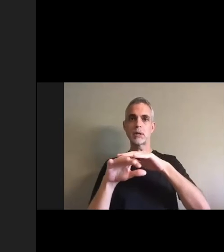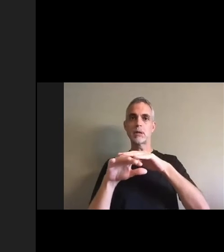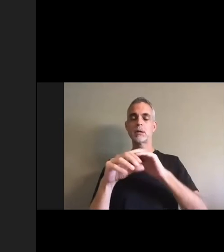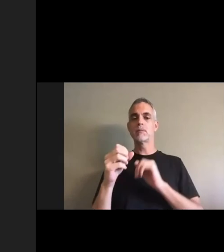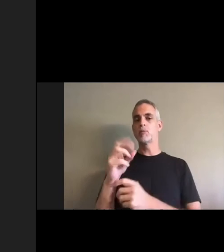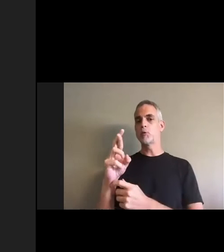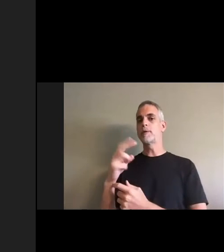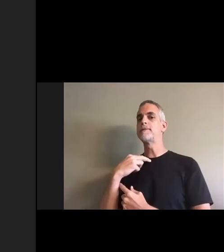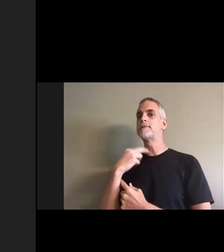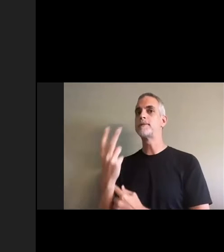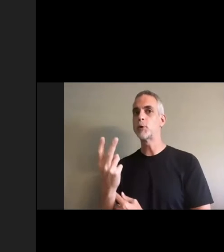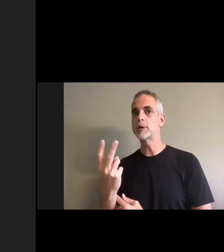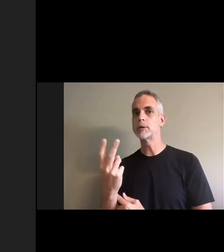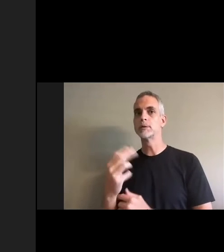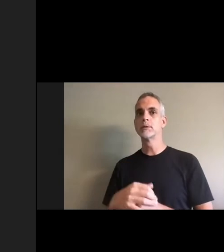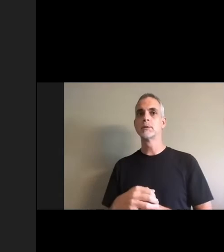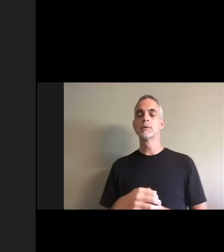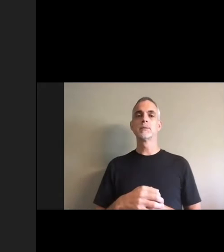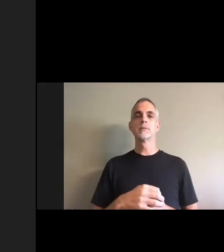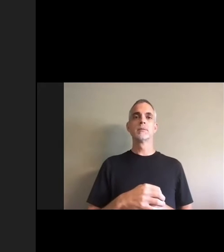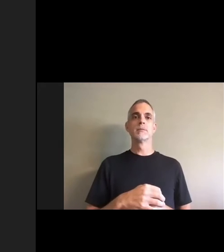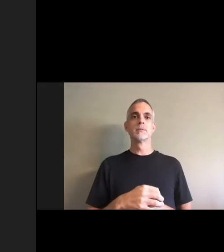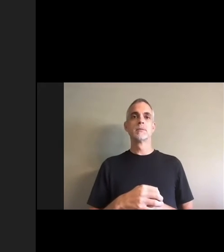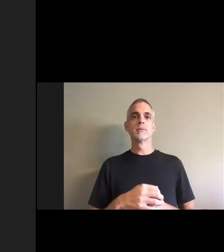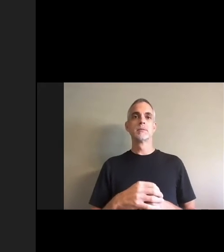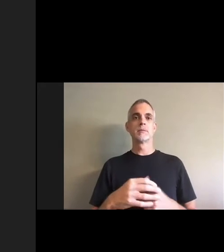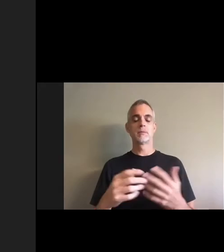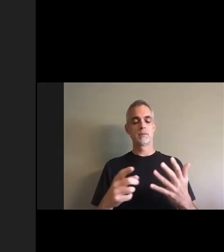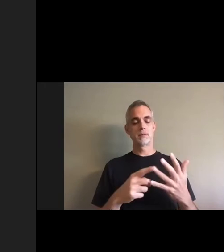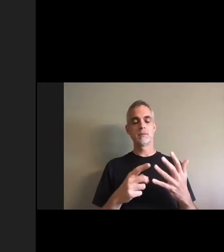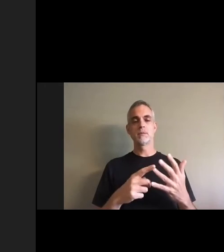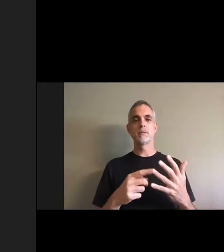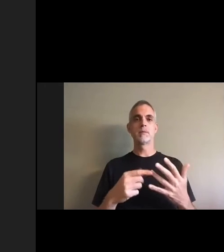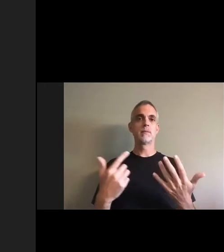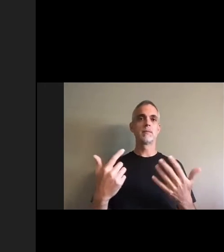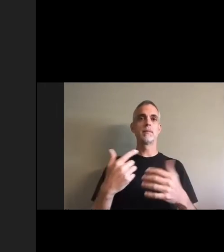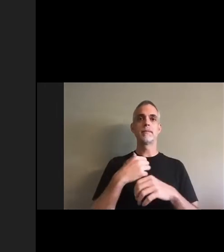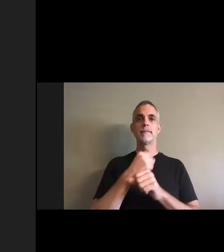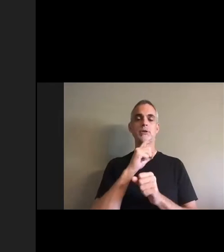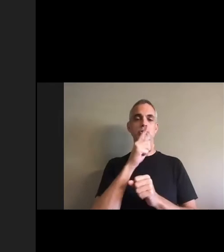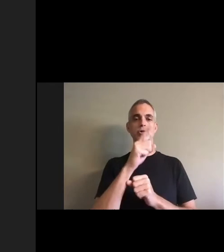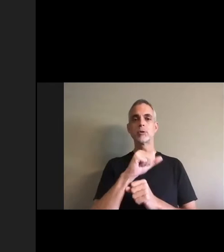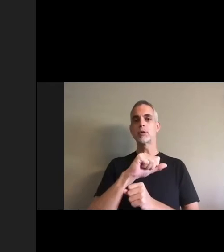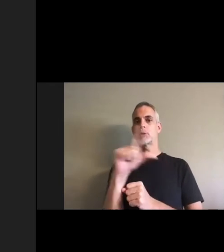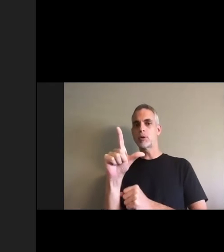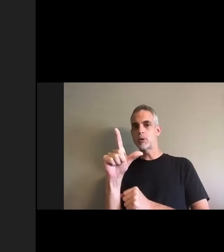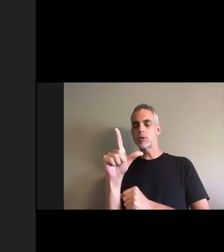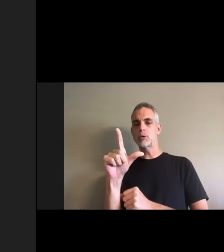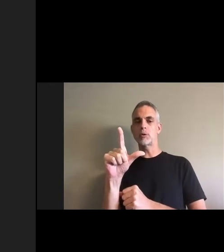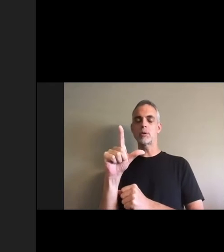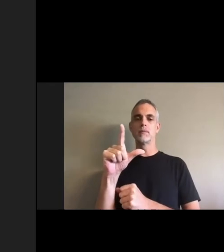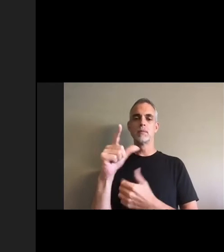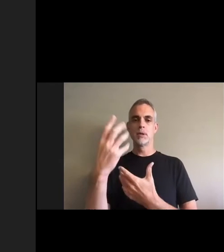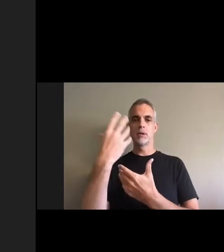or a tactile interpreter or a voice interpreter, such as I'm using right now. And you want to make